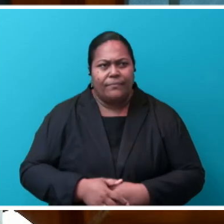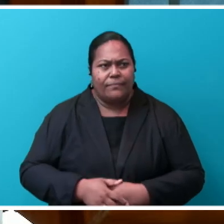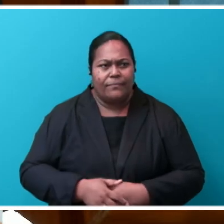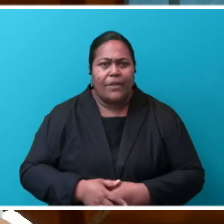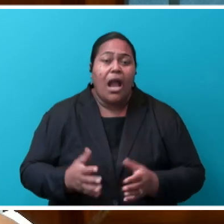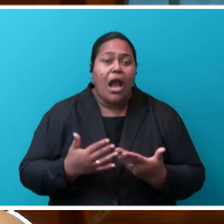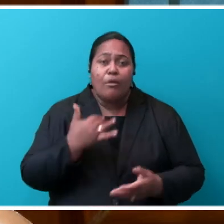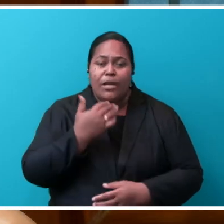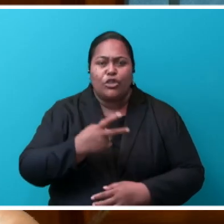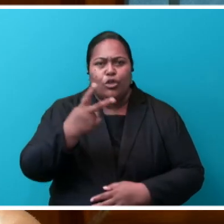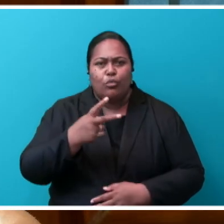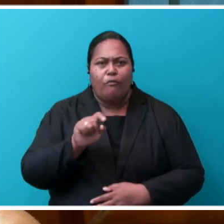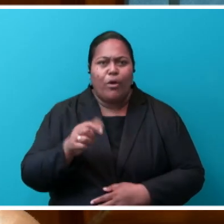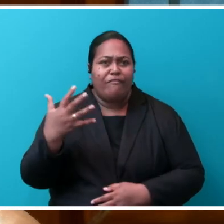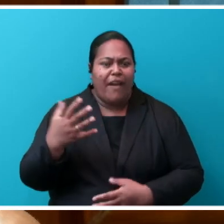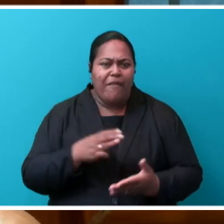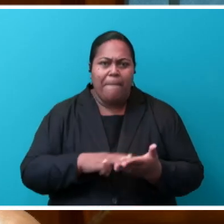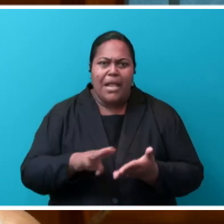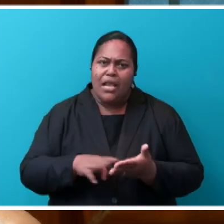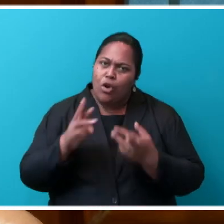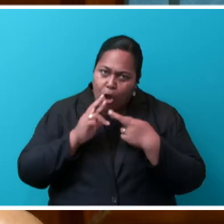12.5 million was recommended and approved in the